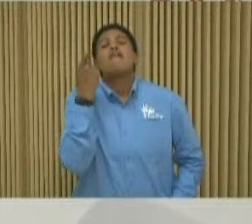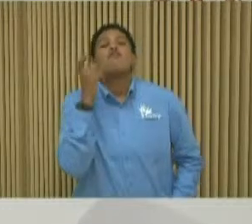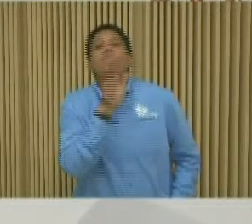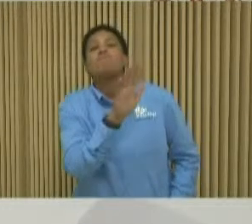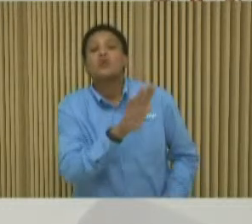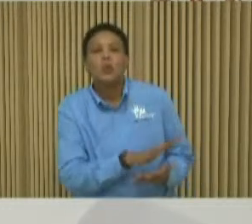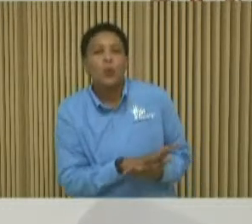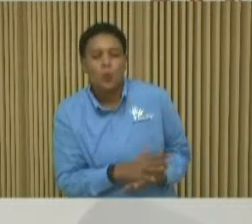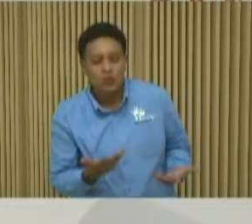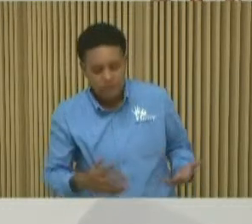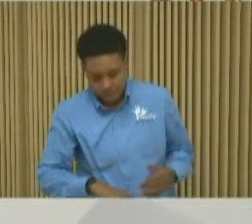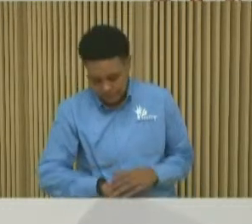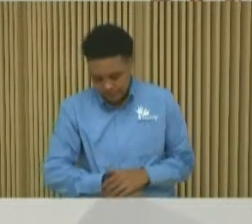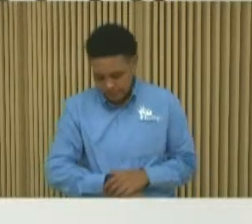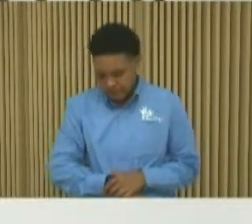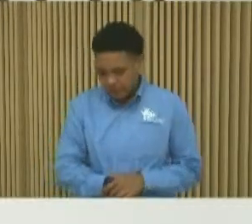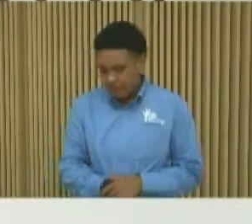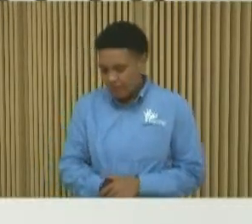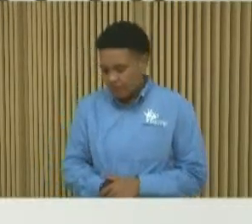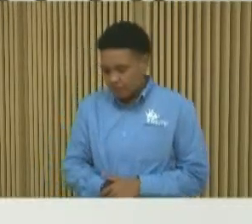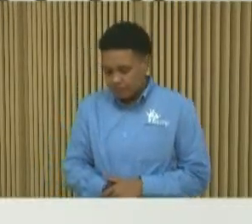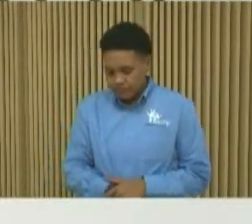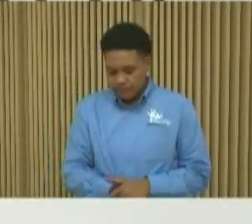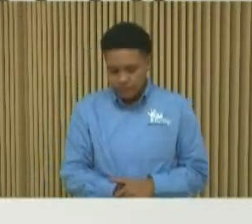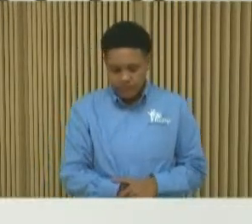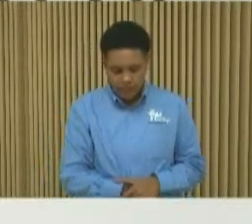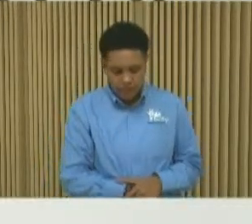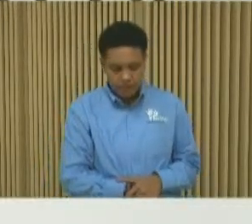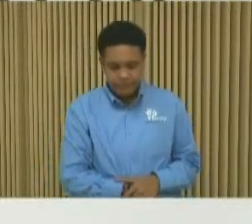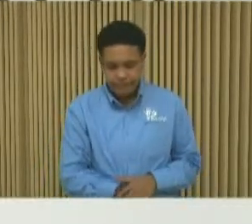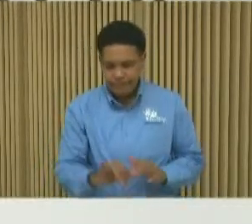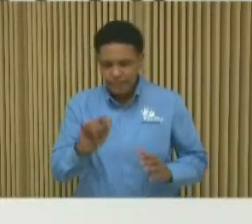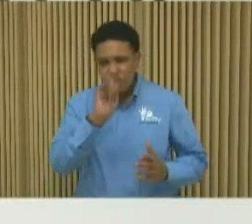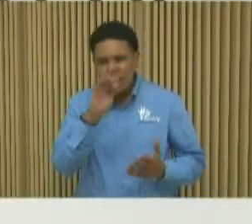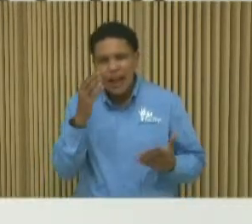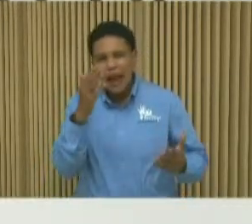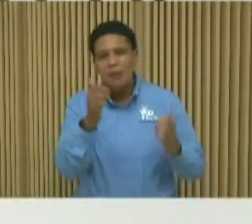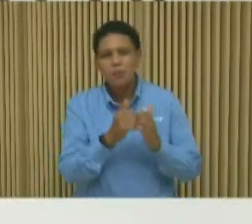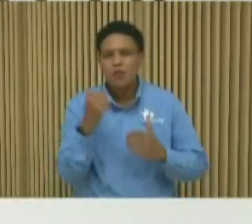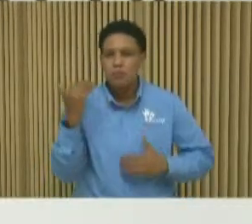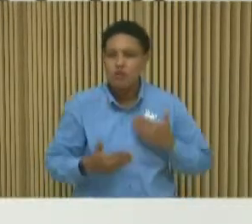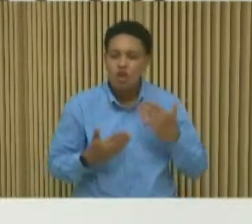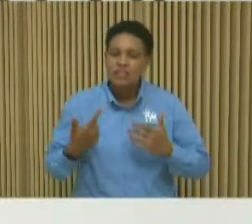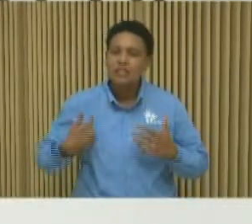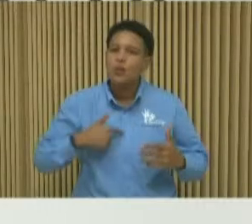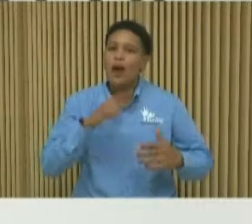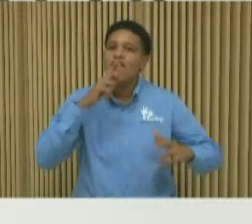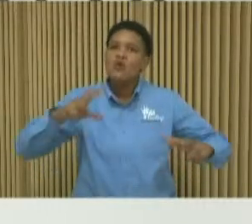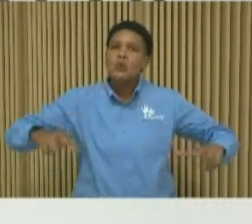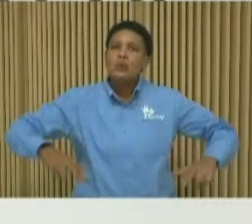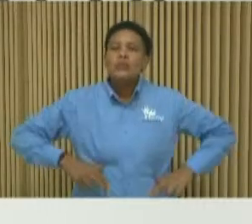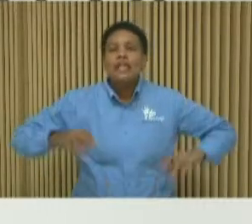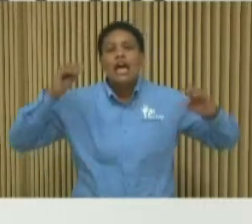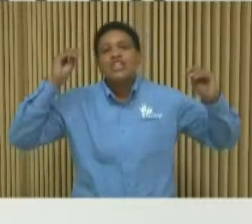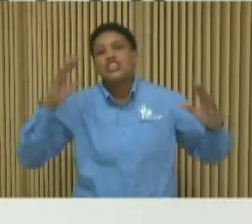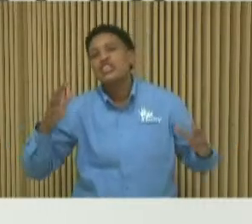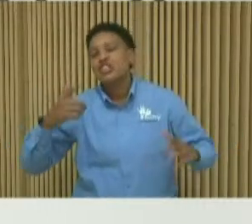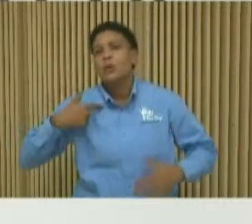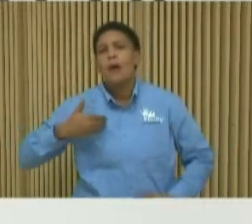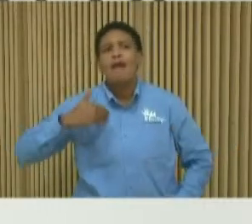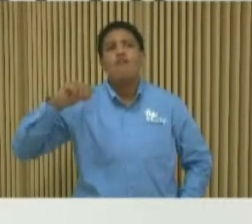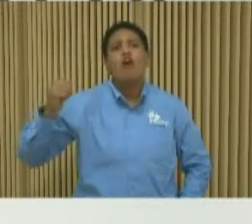schools. Okay. Right? And so, that helped with the process. We had retired teachers, we had